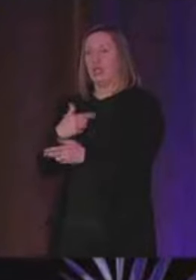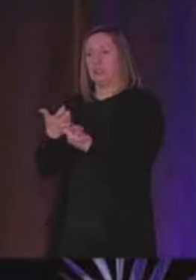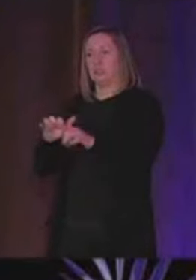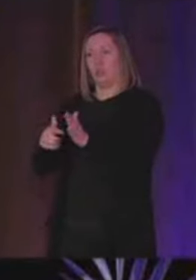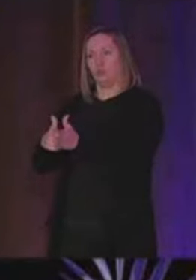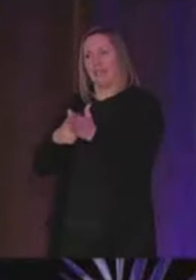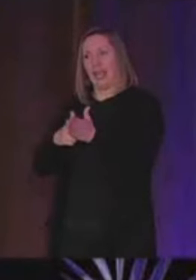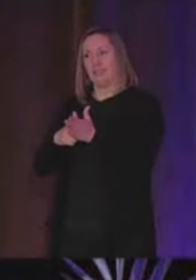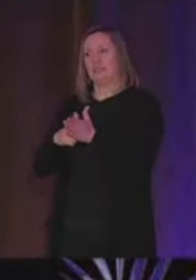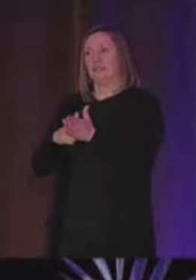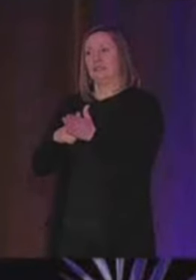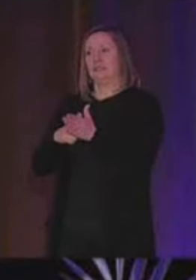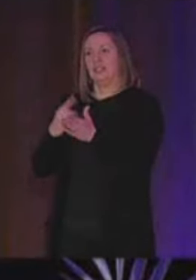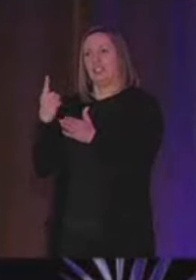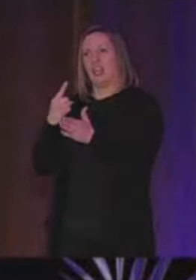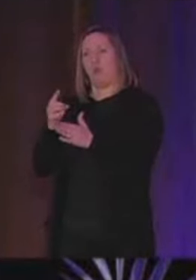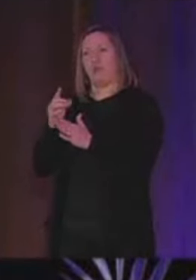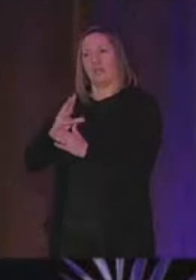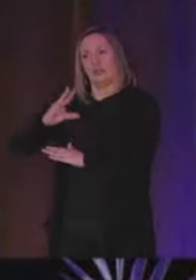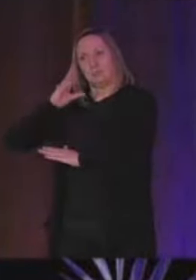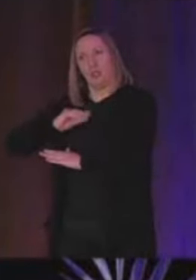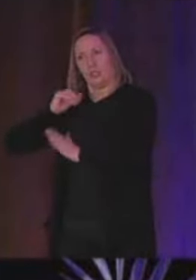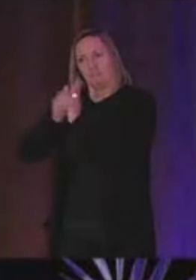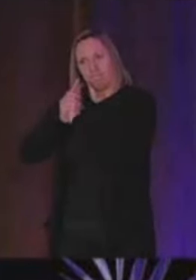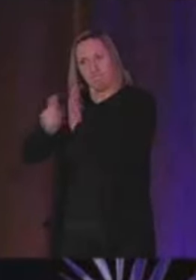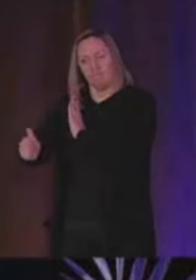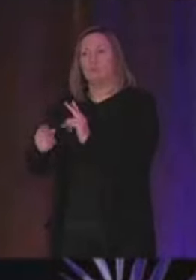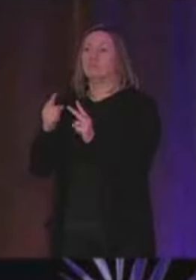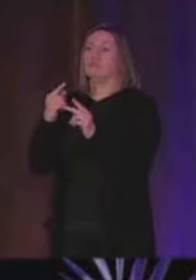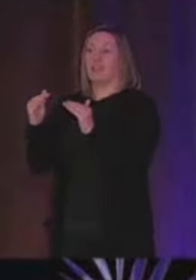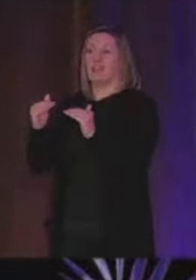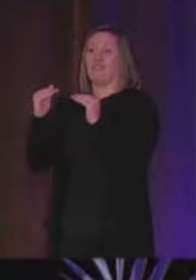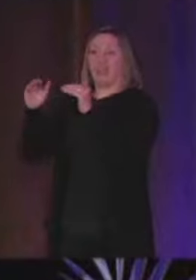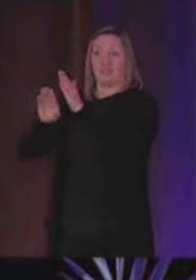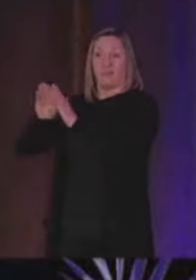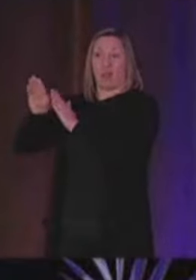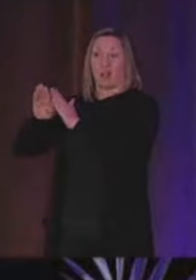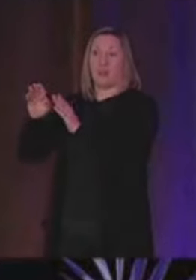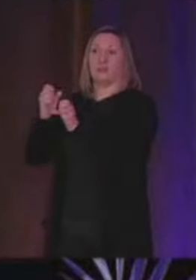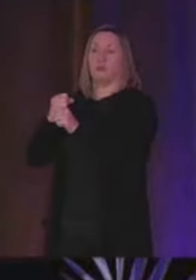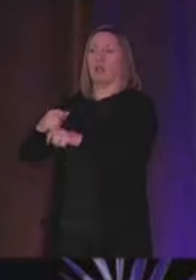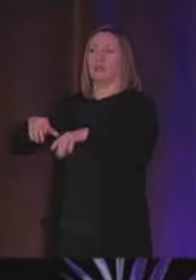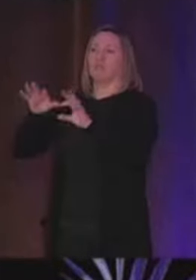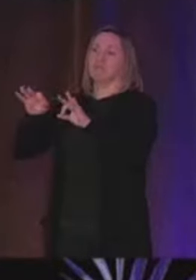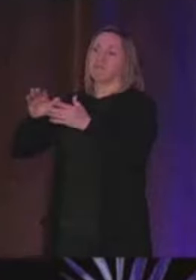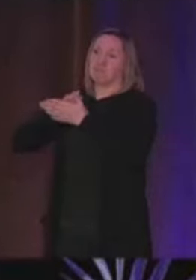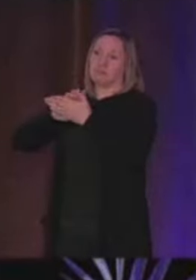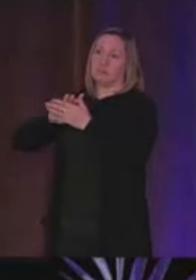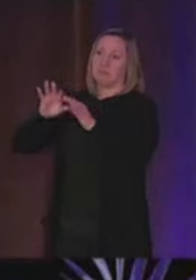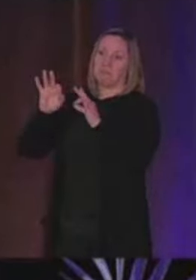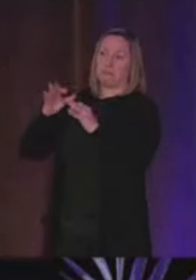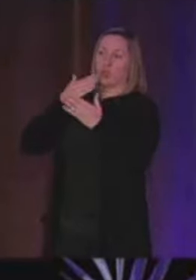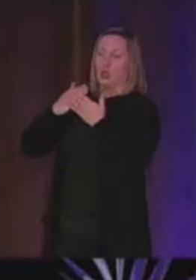very experienced team and sometimes months of development to build a polished experience like the ones I